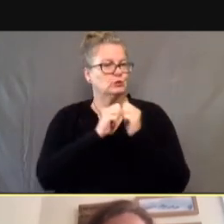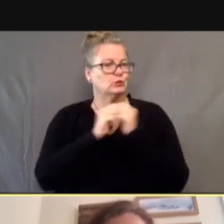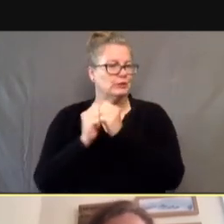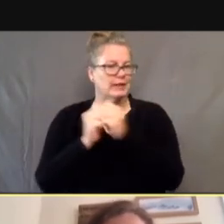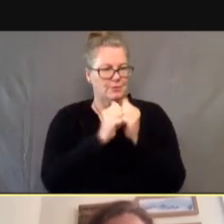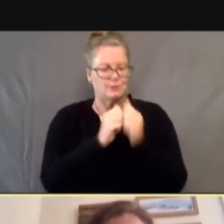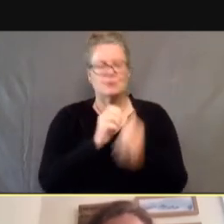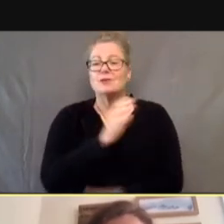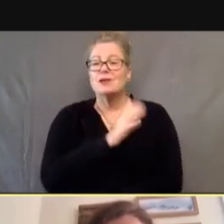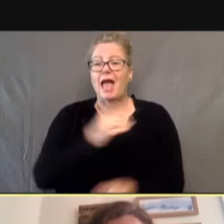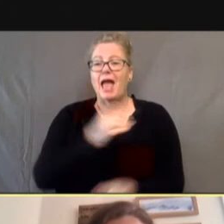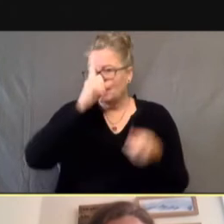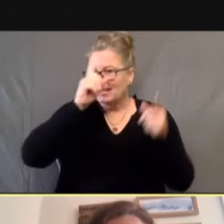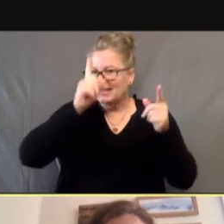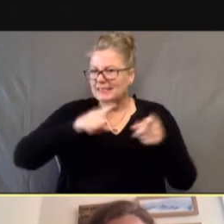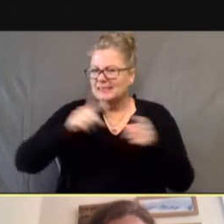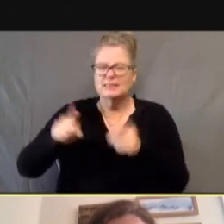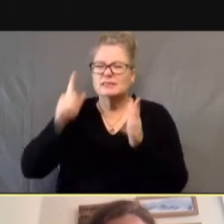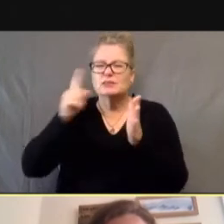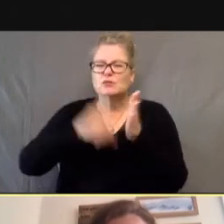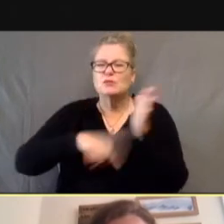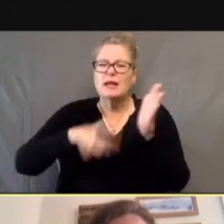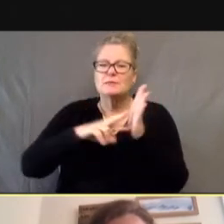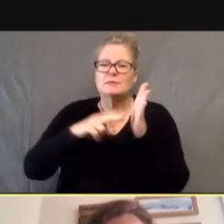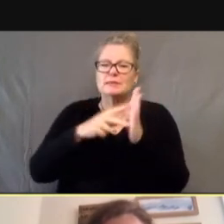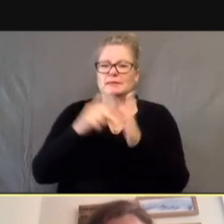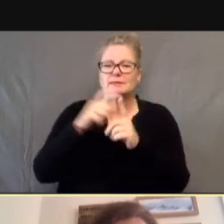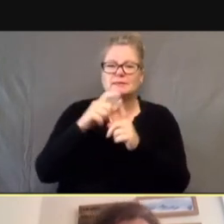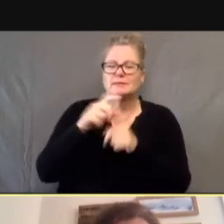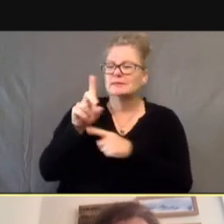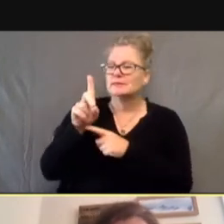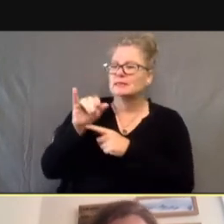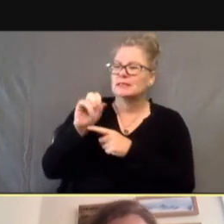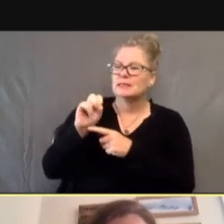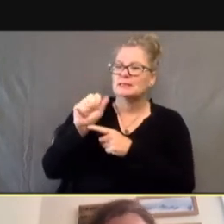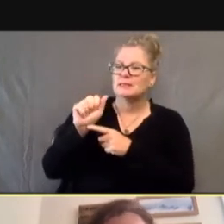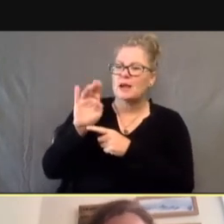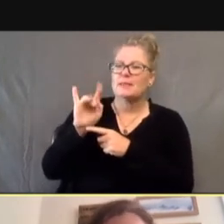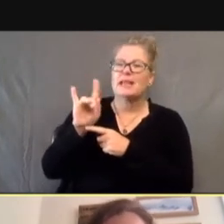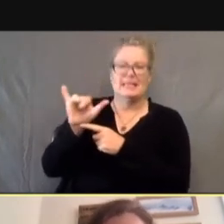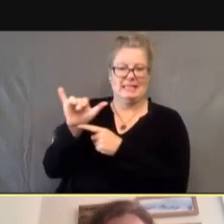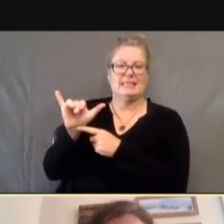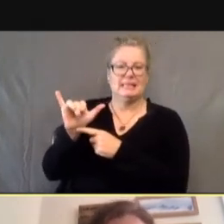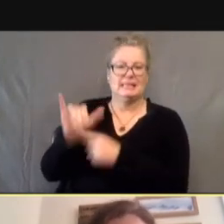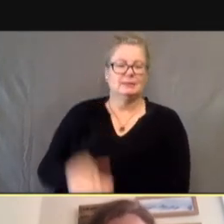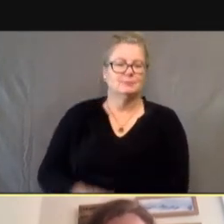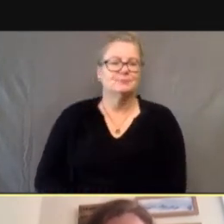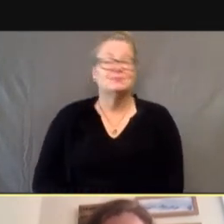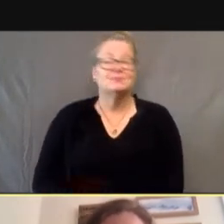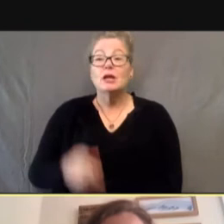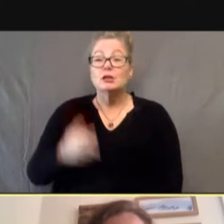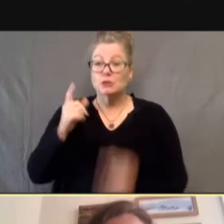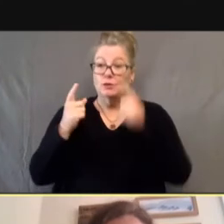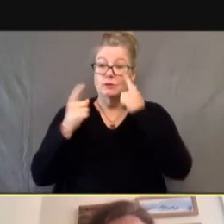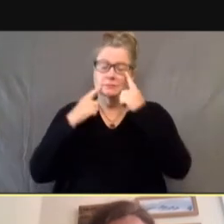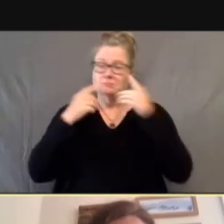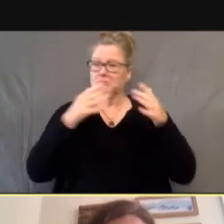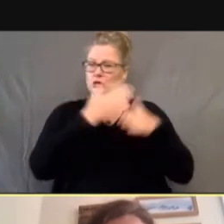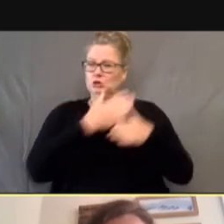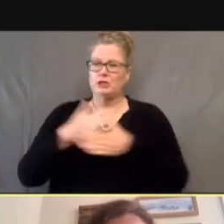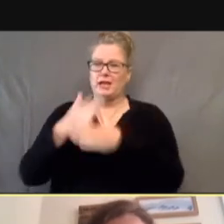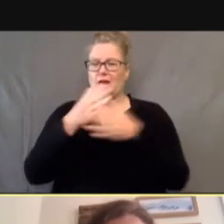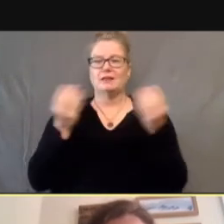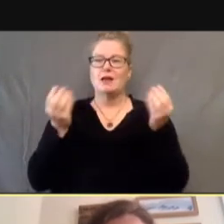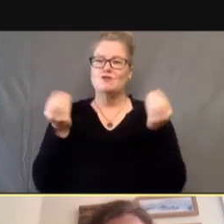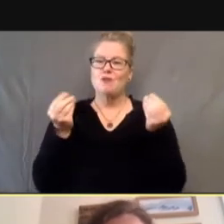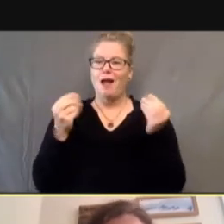on the definition of disability that we'll be using throughout this presentation. So in terms of the ground rules, I think this is really important because